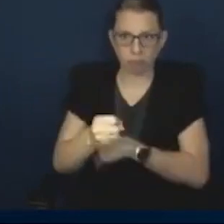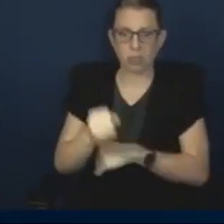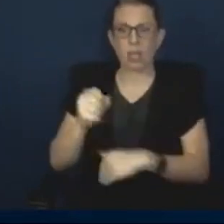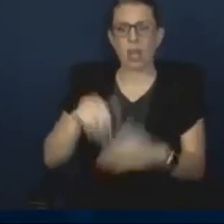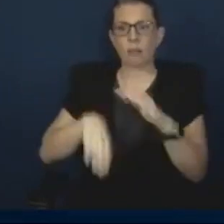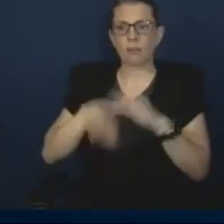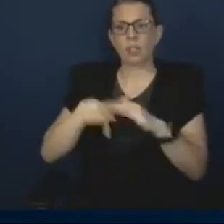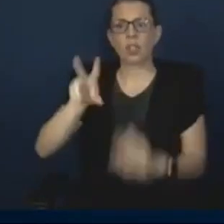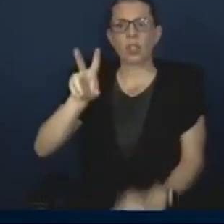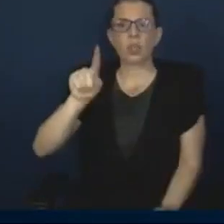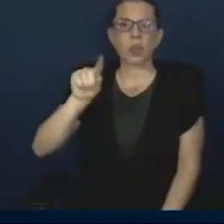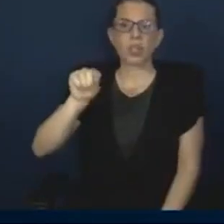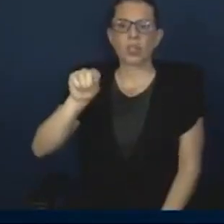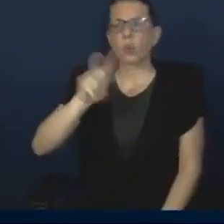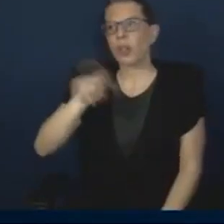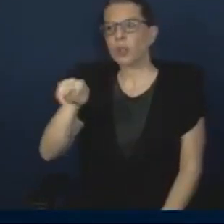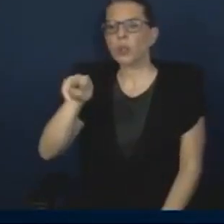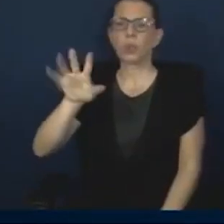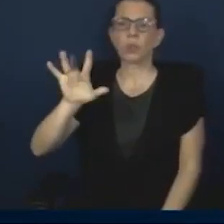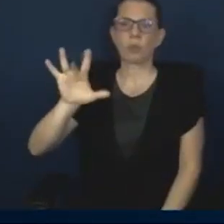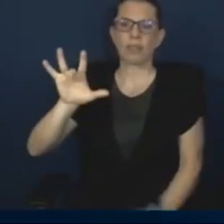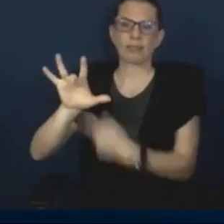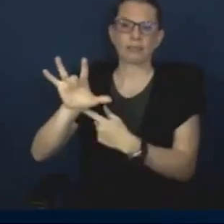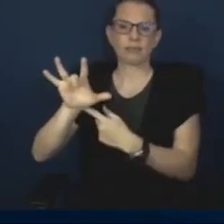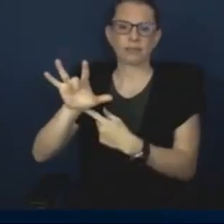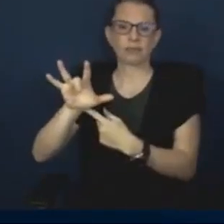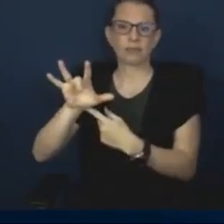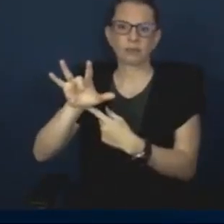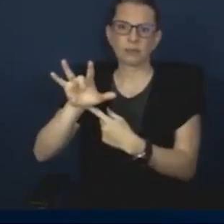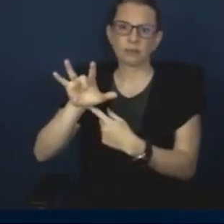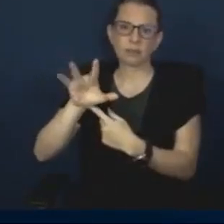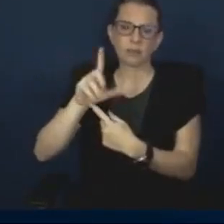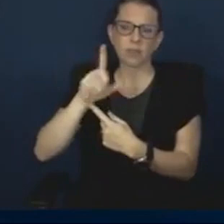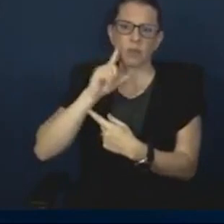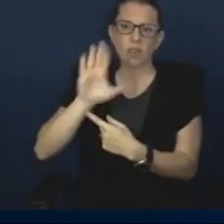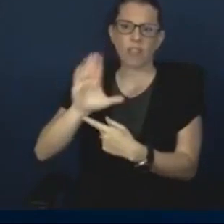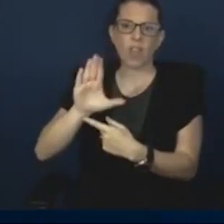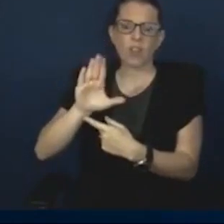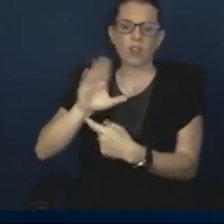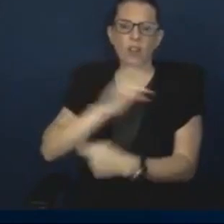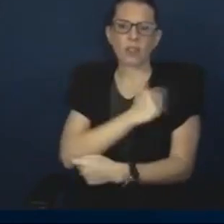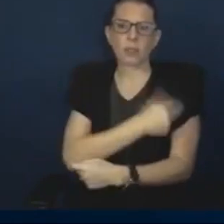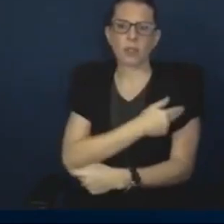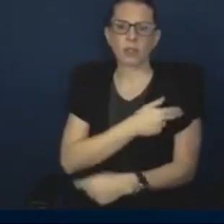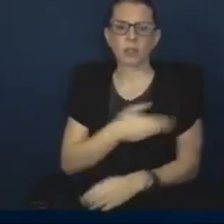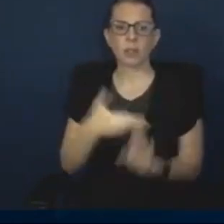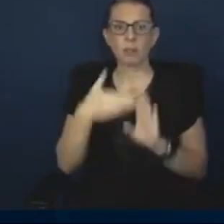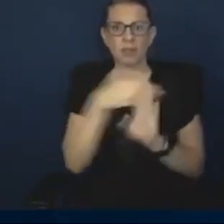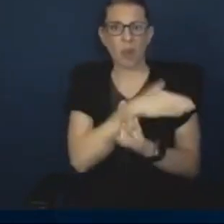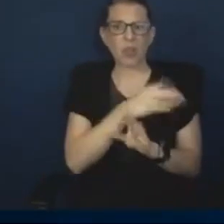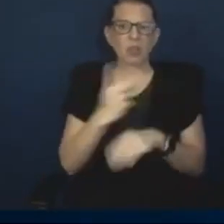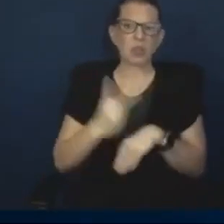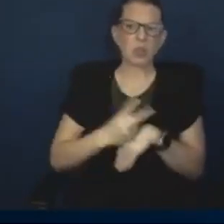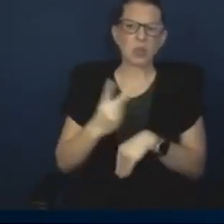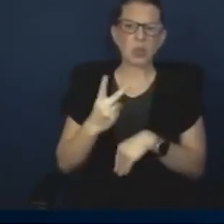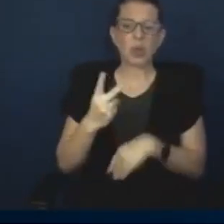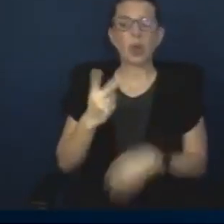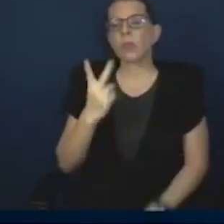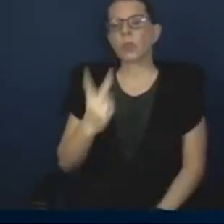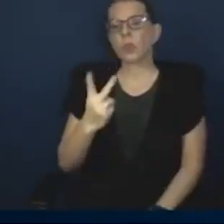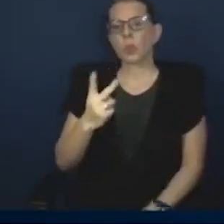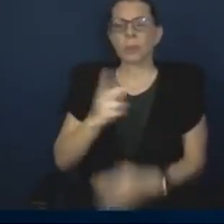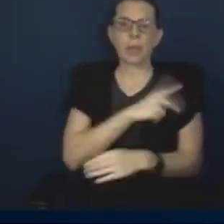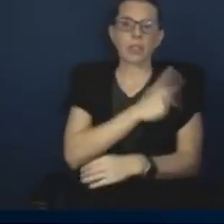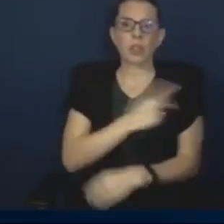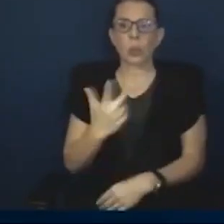That's about a 300-bed hospital. And so that was before they'd have two or three patients. So is that, do you think that's just because